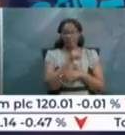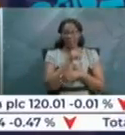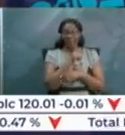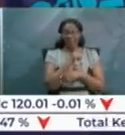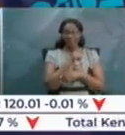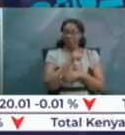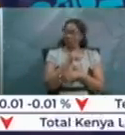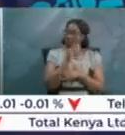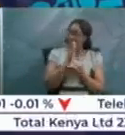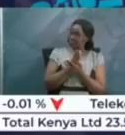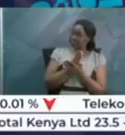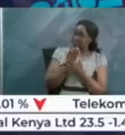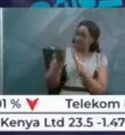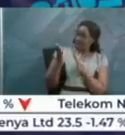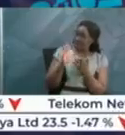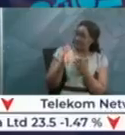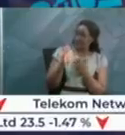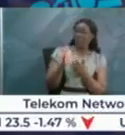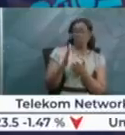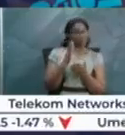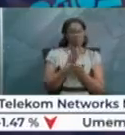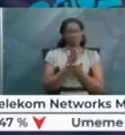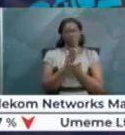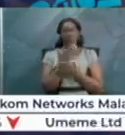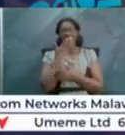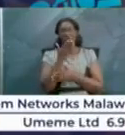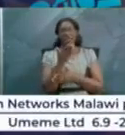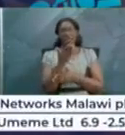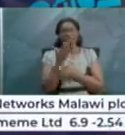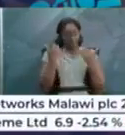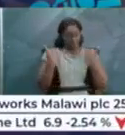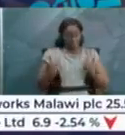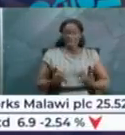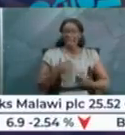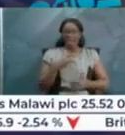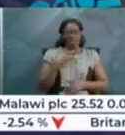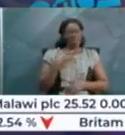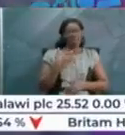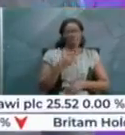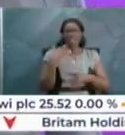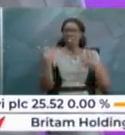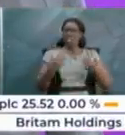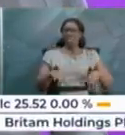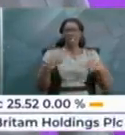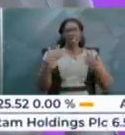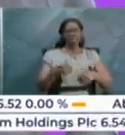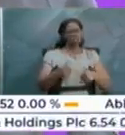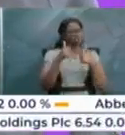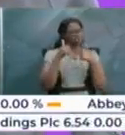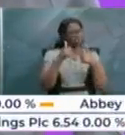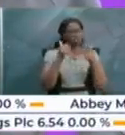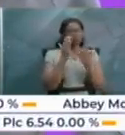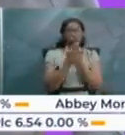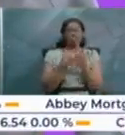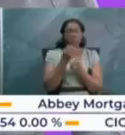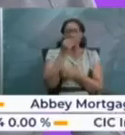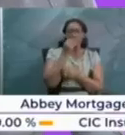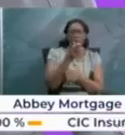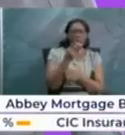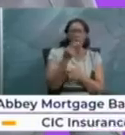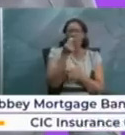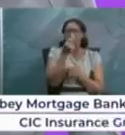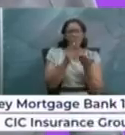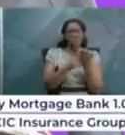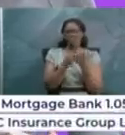was about to ask you how you found it, so clearly I've gotten my answer. Personally, it's amazing. I'm not so much a fan of peanut butter, but this has